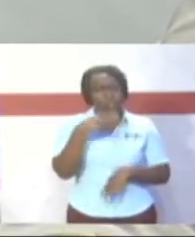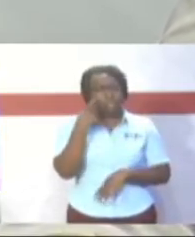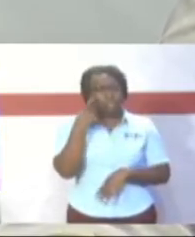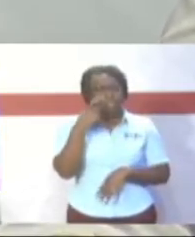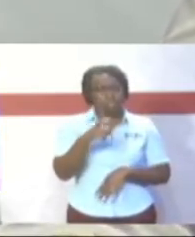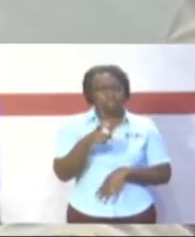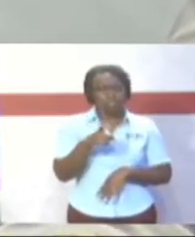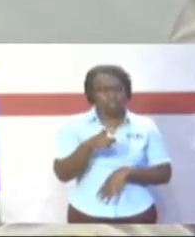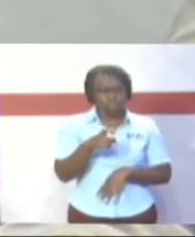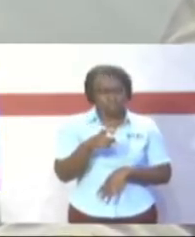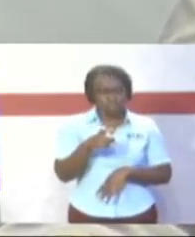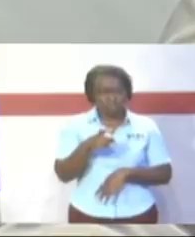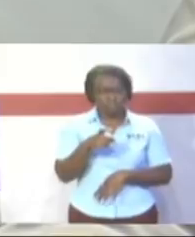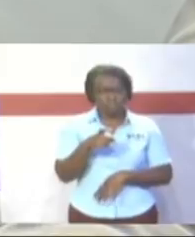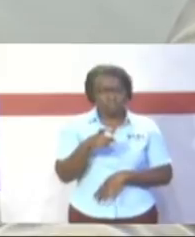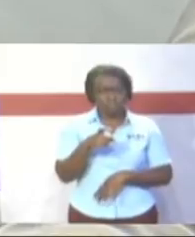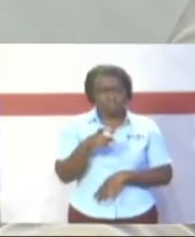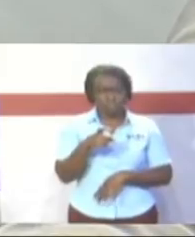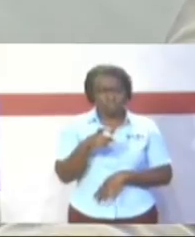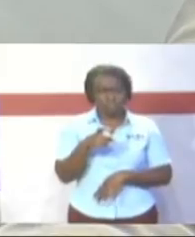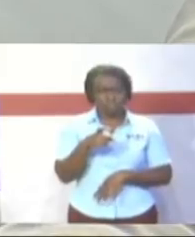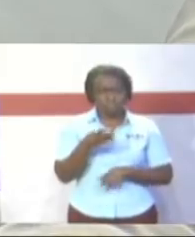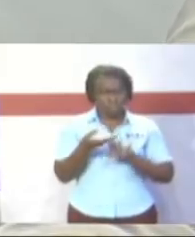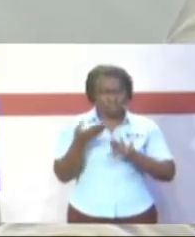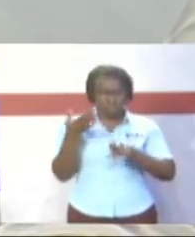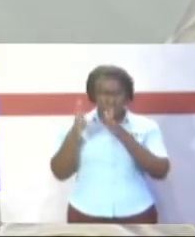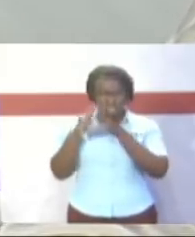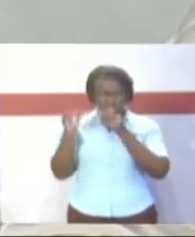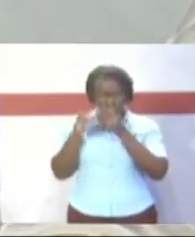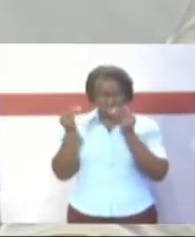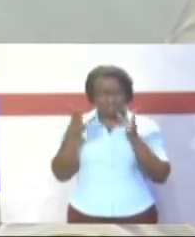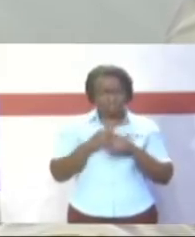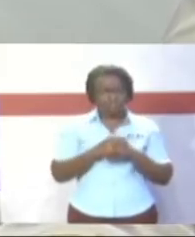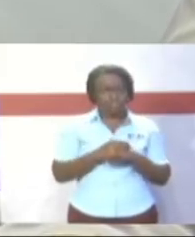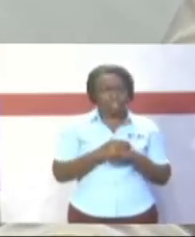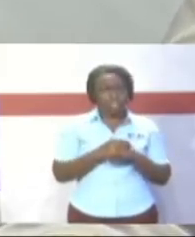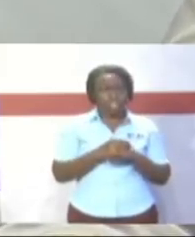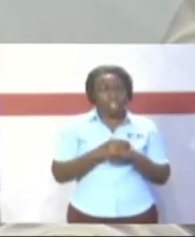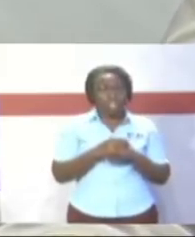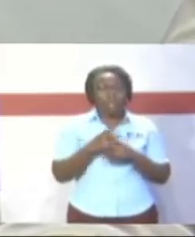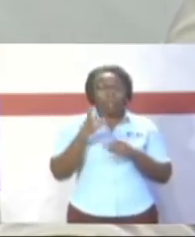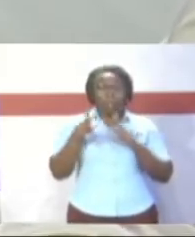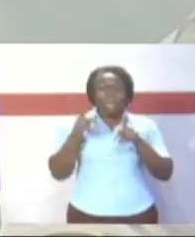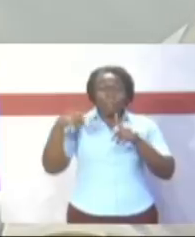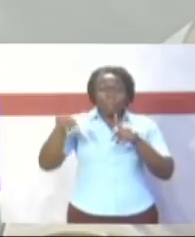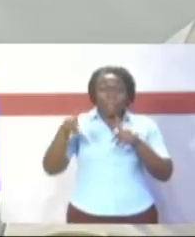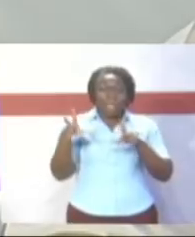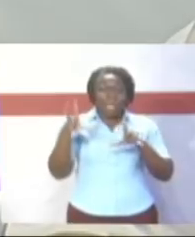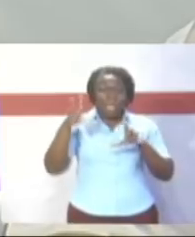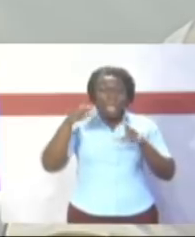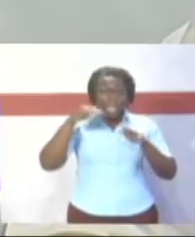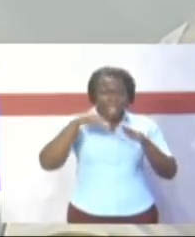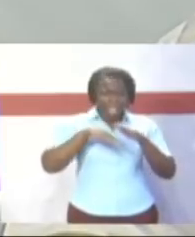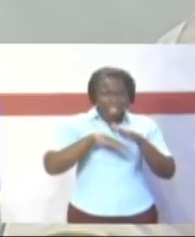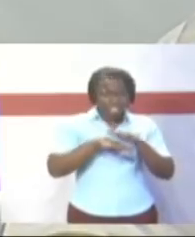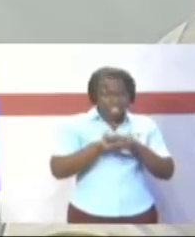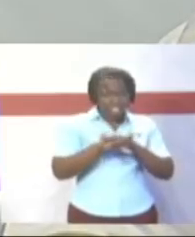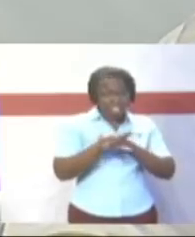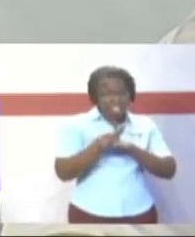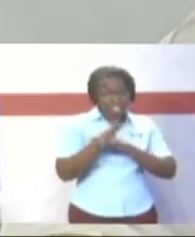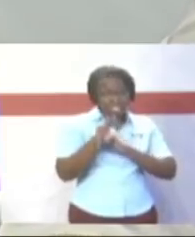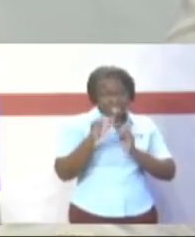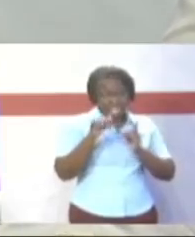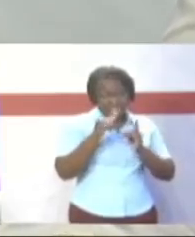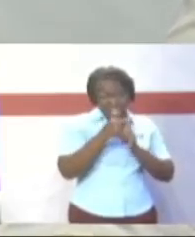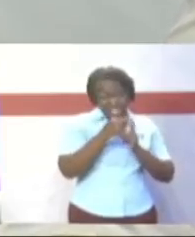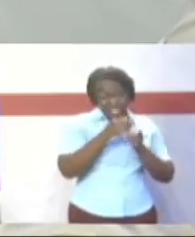as presented earlier is that patients on entry to the accident and emergency are